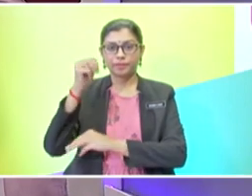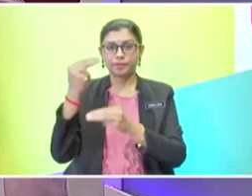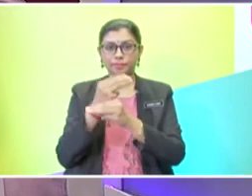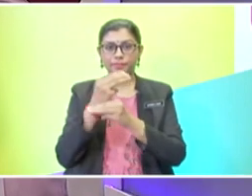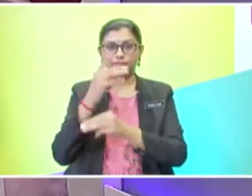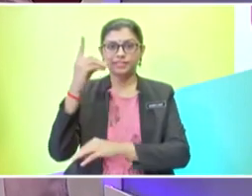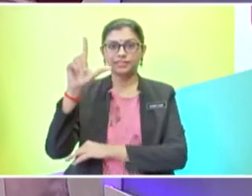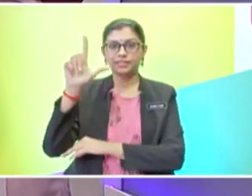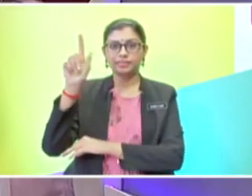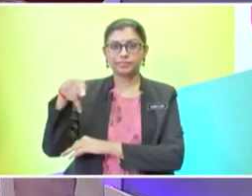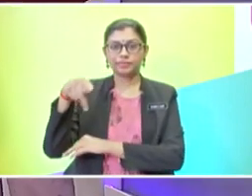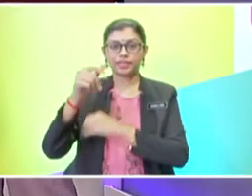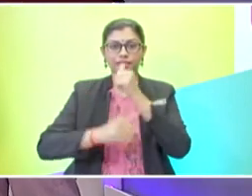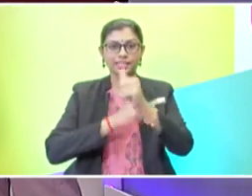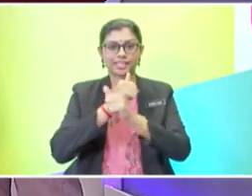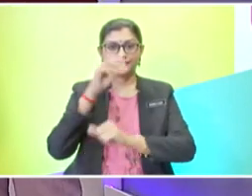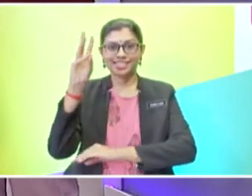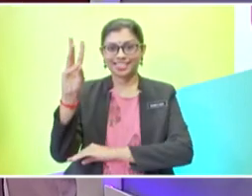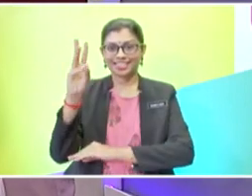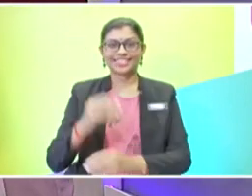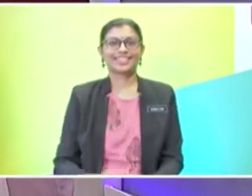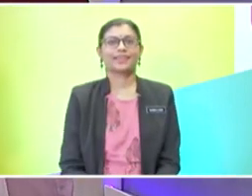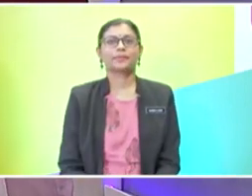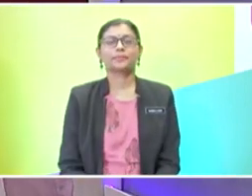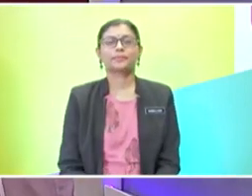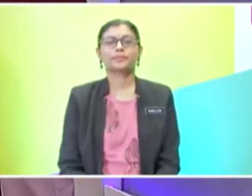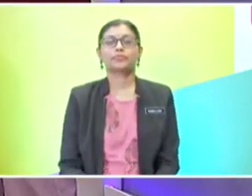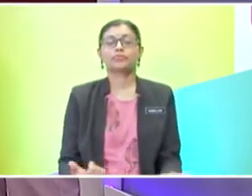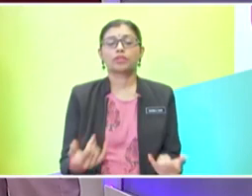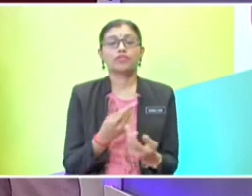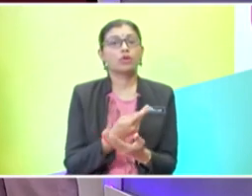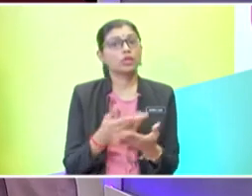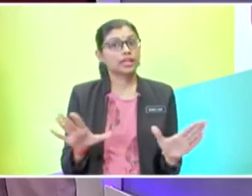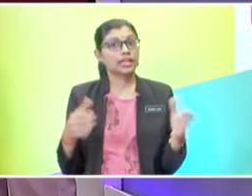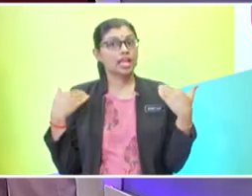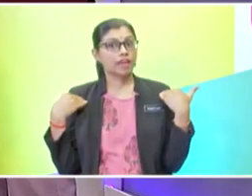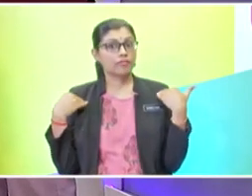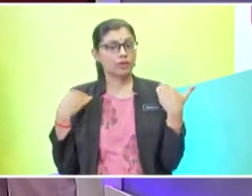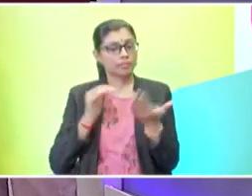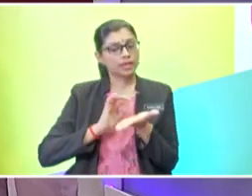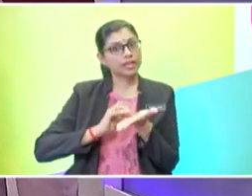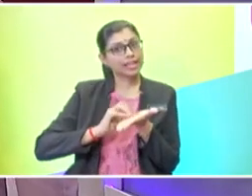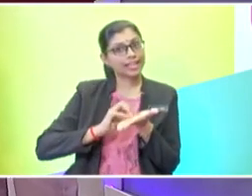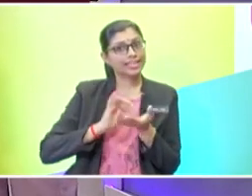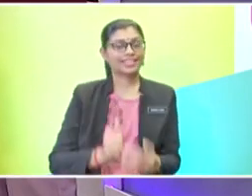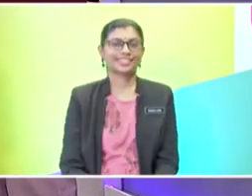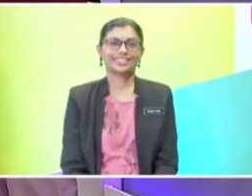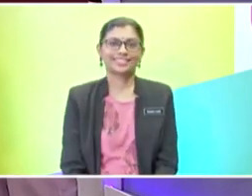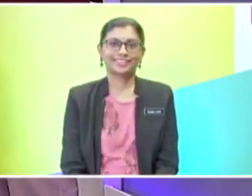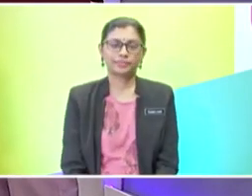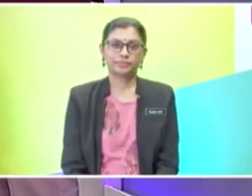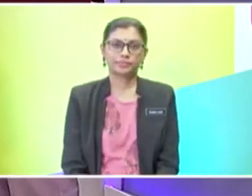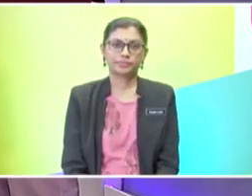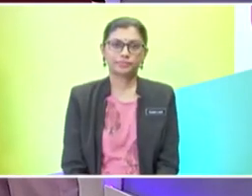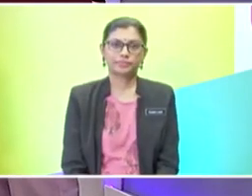DLP Year 6. Okay, teacher, I've already prepared my calculator. What are we going to do now? Hey, Sean, so far so good. Okay, so can